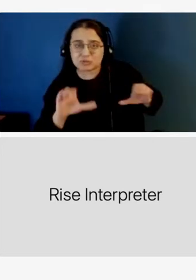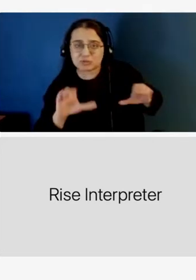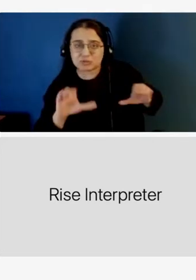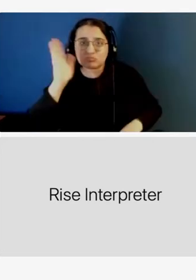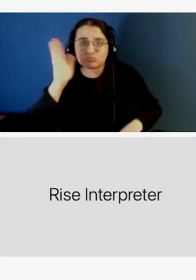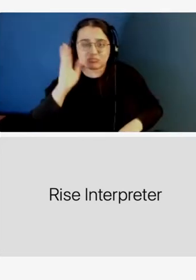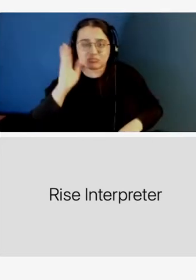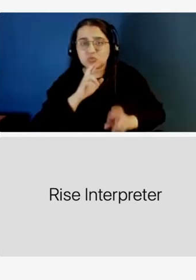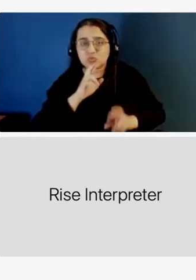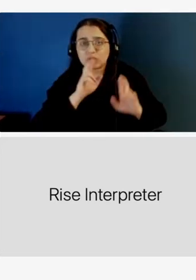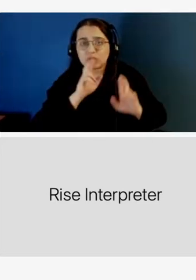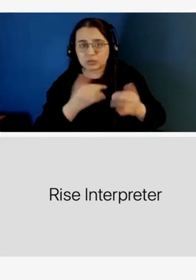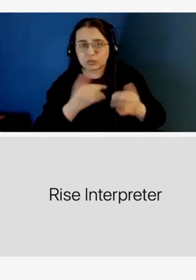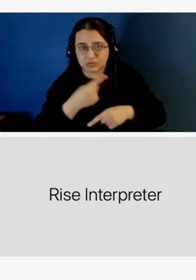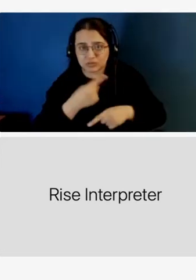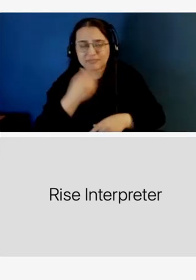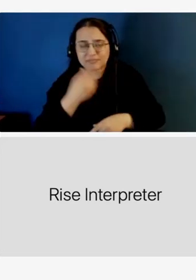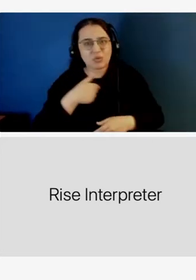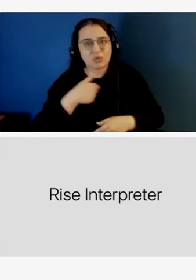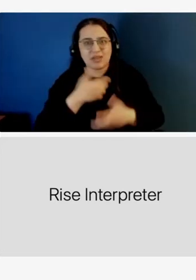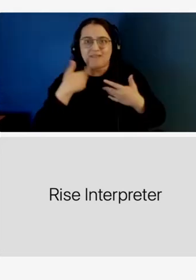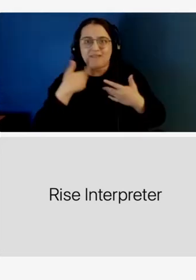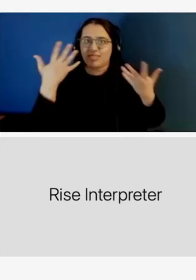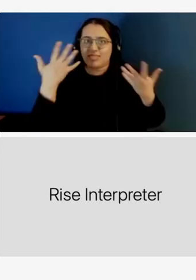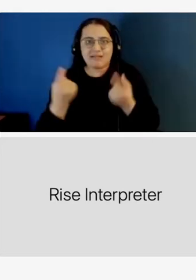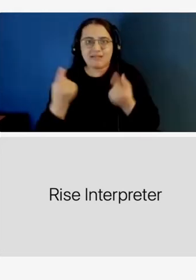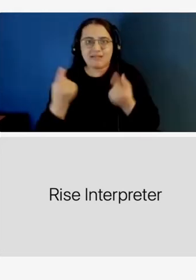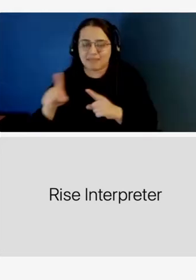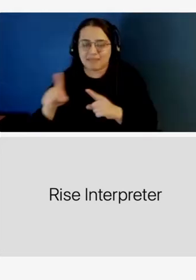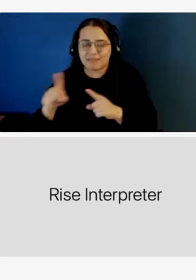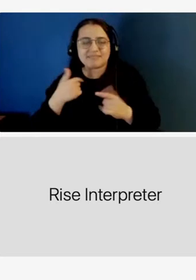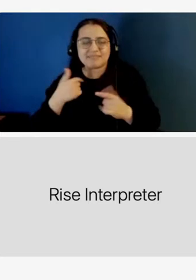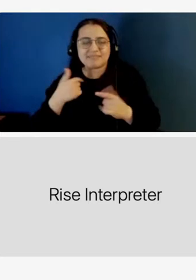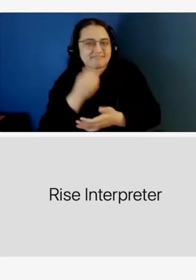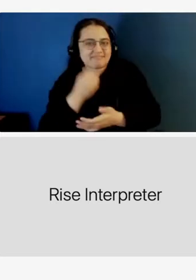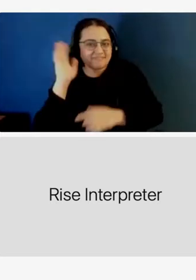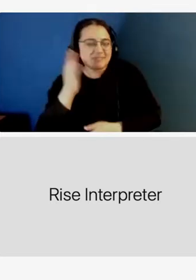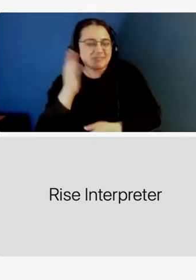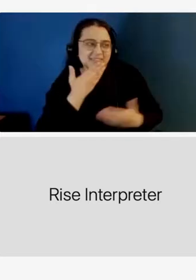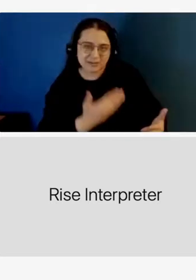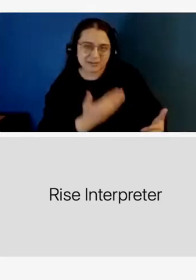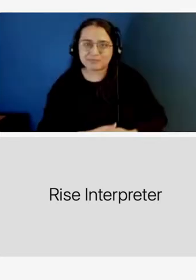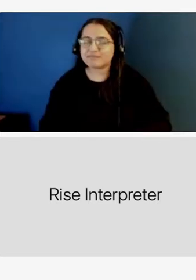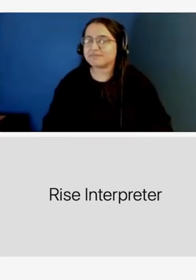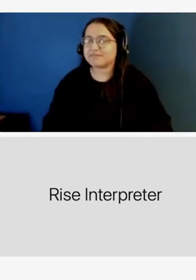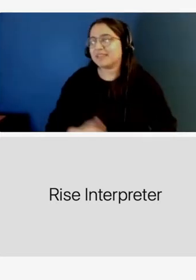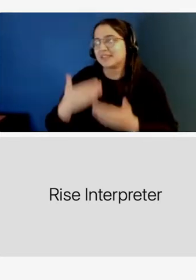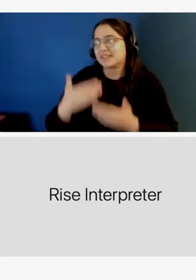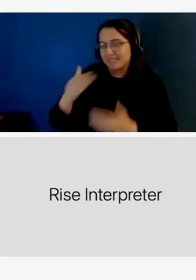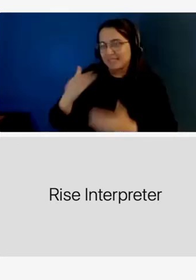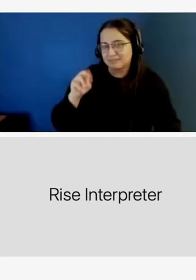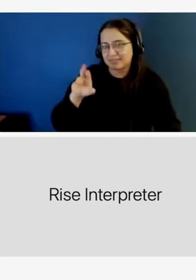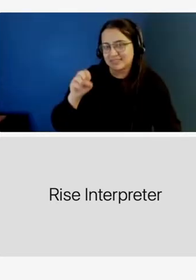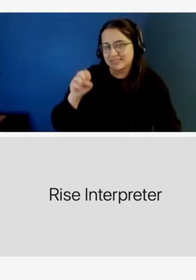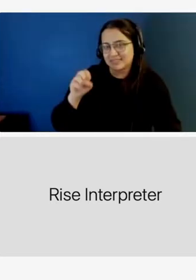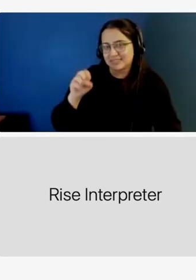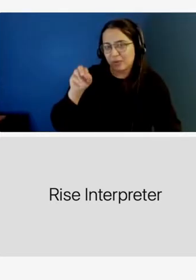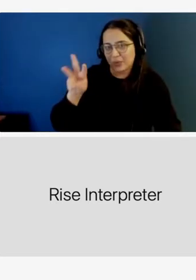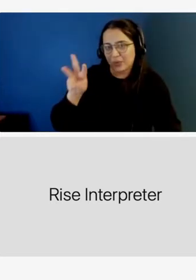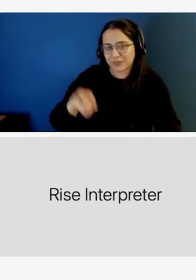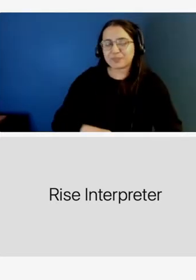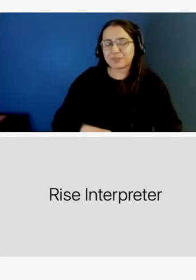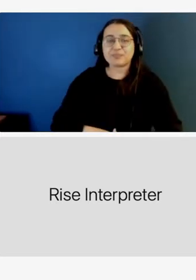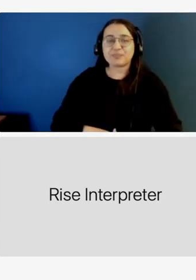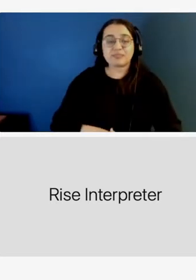thank you. Thank you, Mrs. Harrell. Item 8.1, Superintendent's